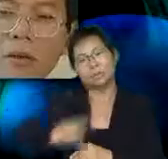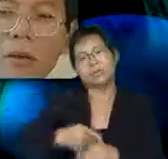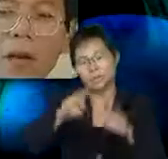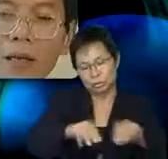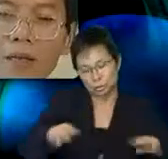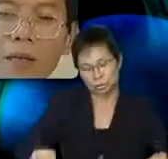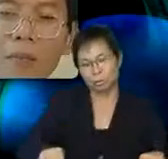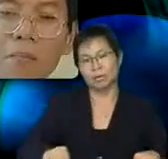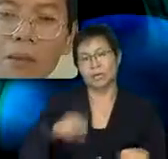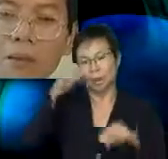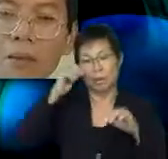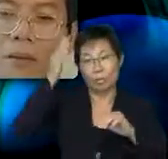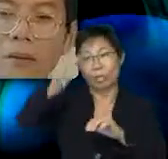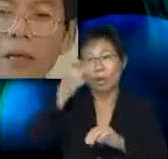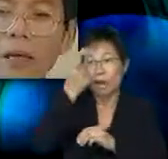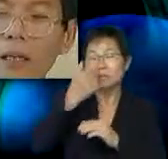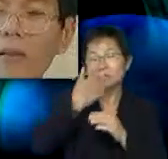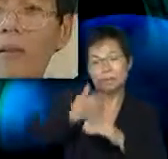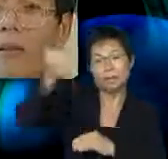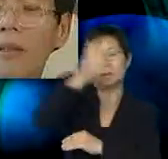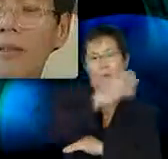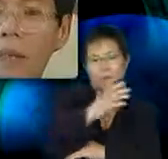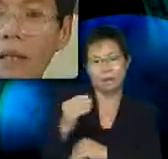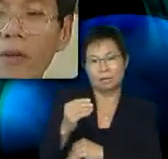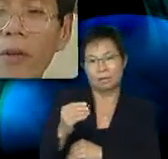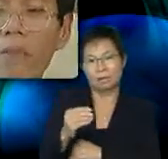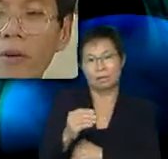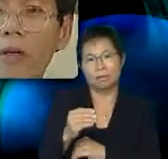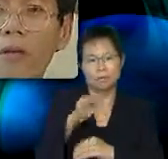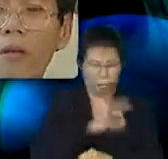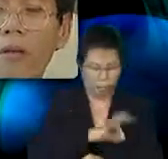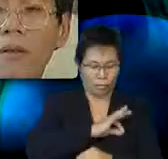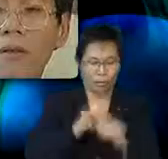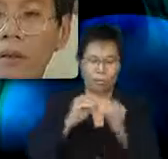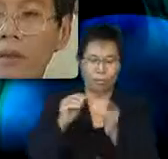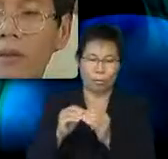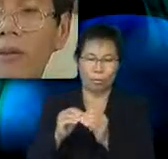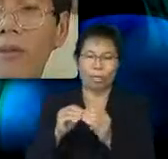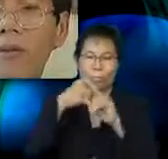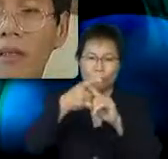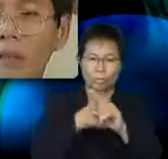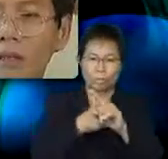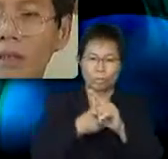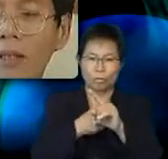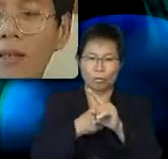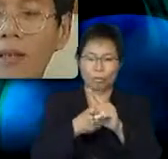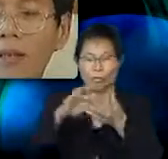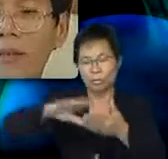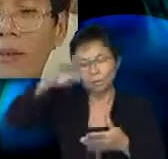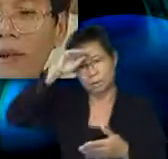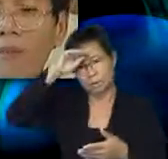students who understand better and benefit more from the